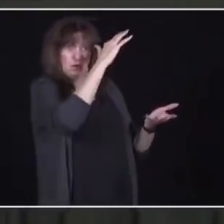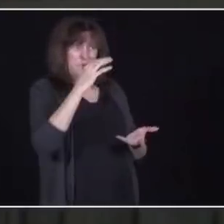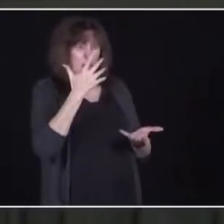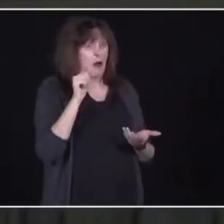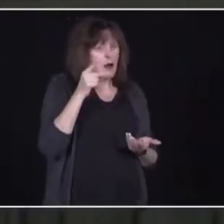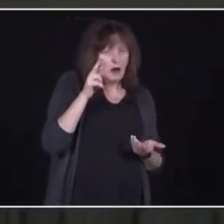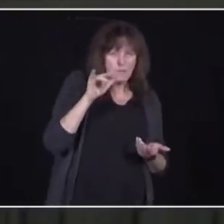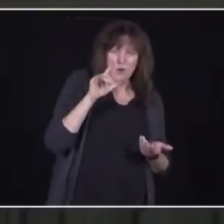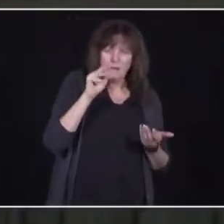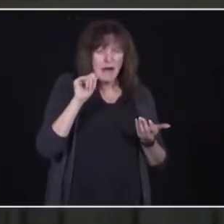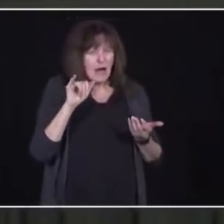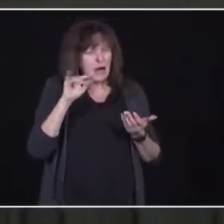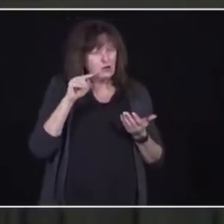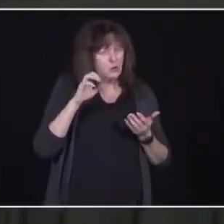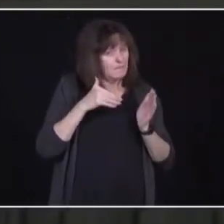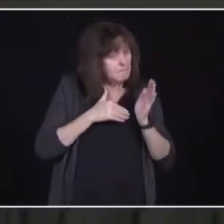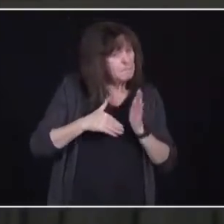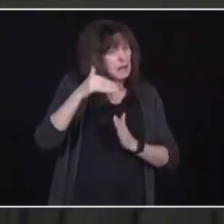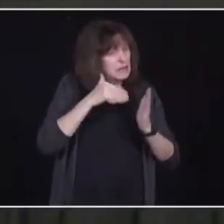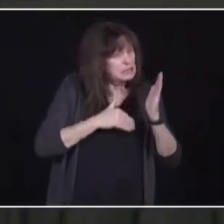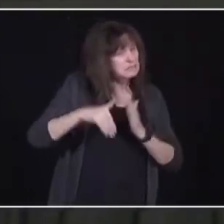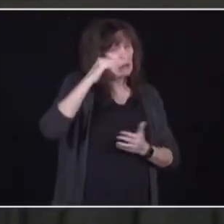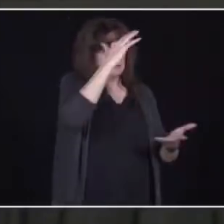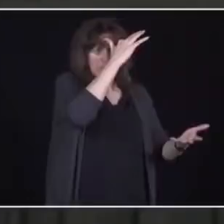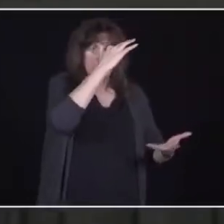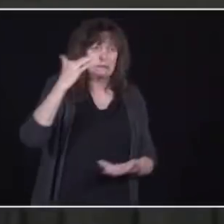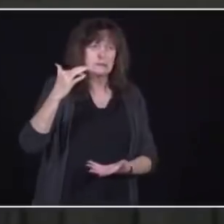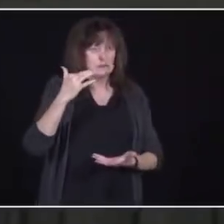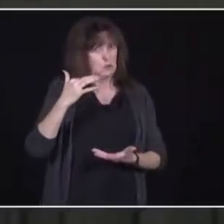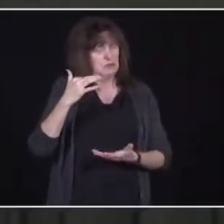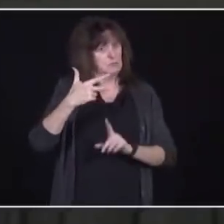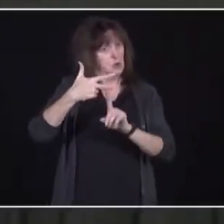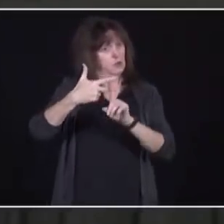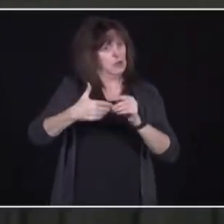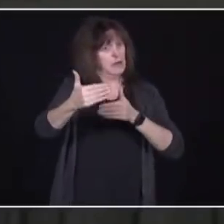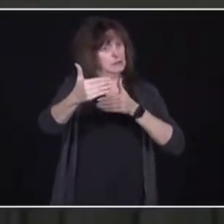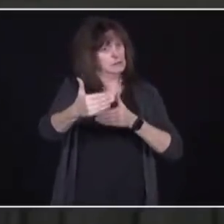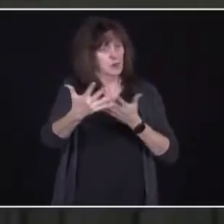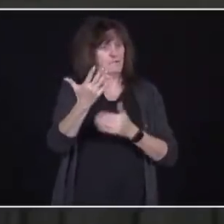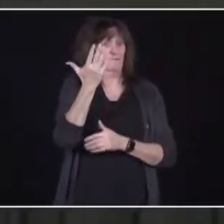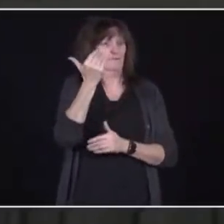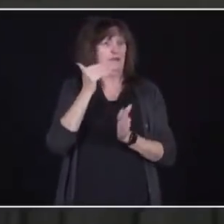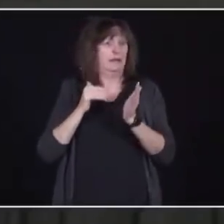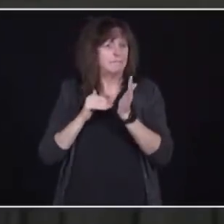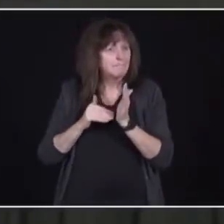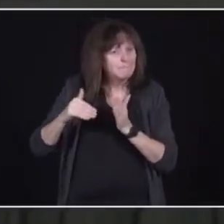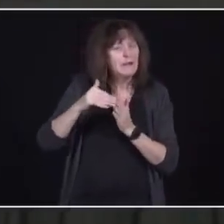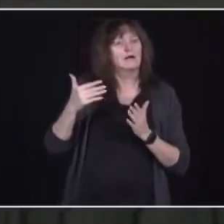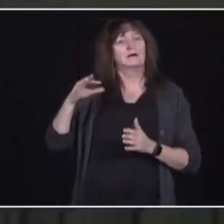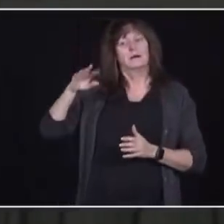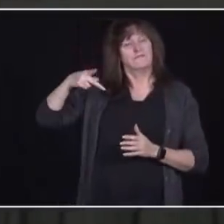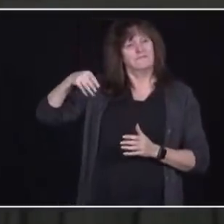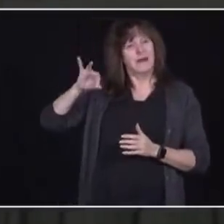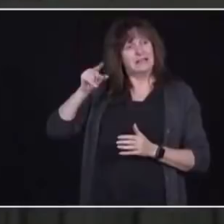been led to believe by the federal government that during those 3 months we will receive 15 million doses of vaccine, both Pfizer and Moderna, that we will be